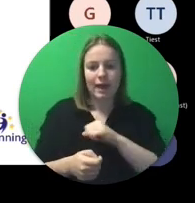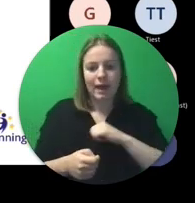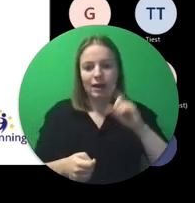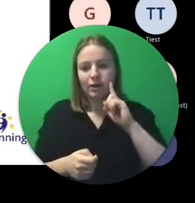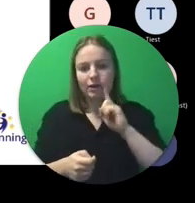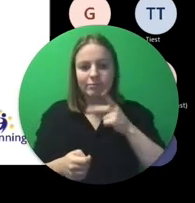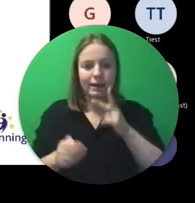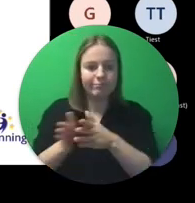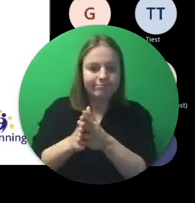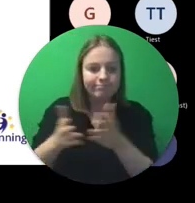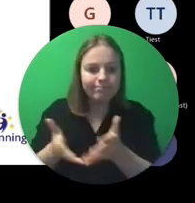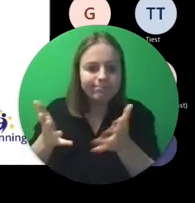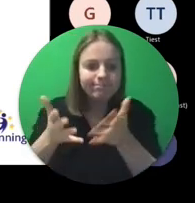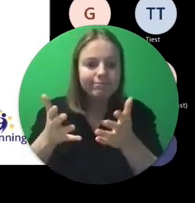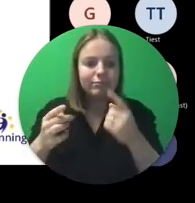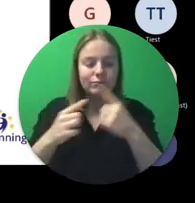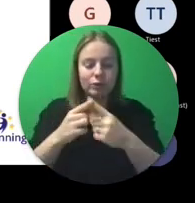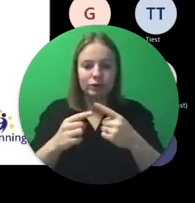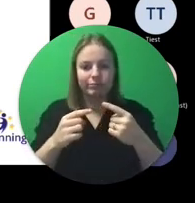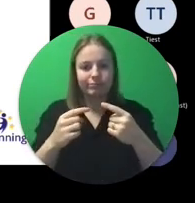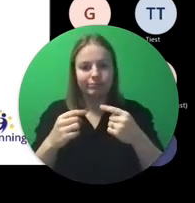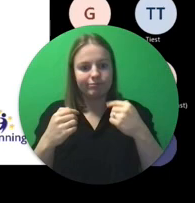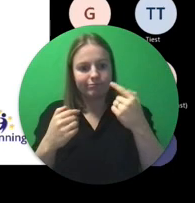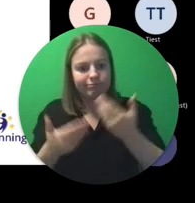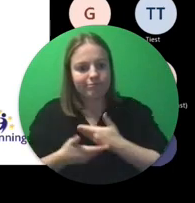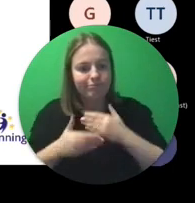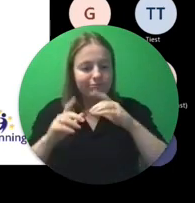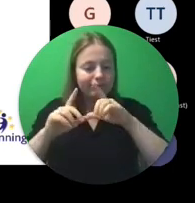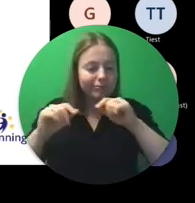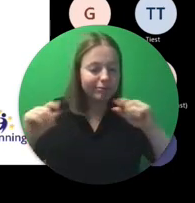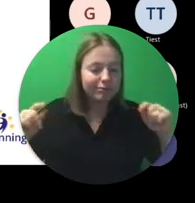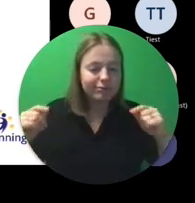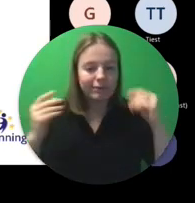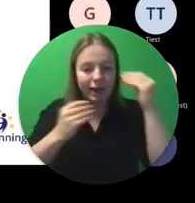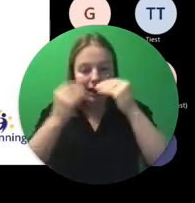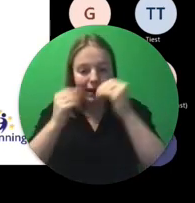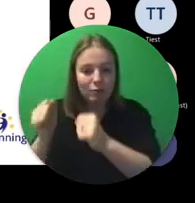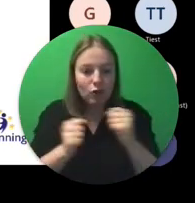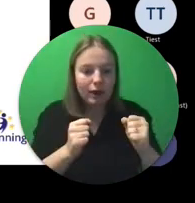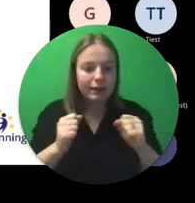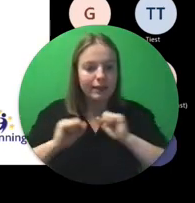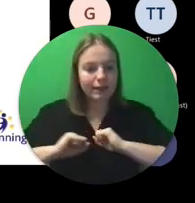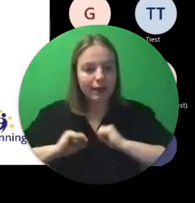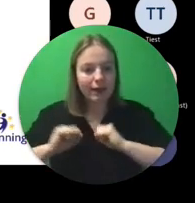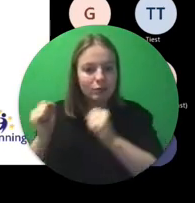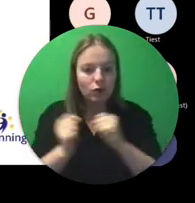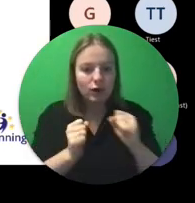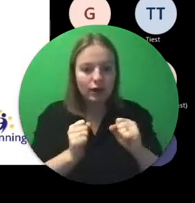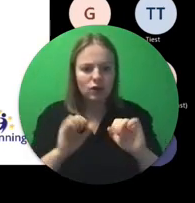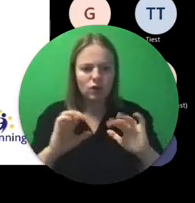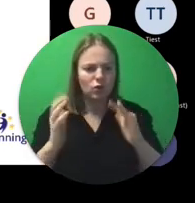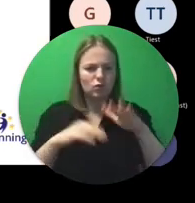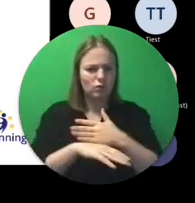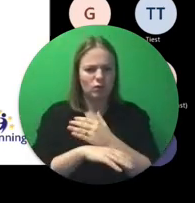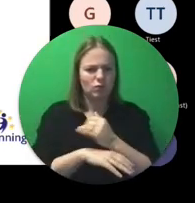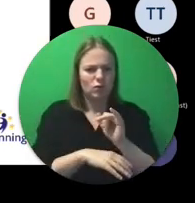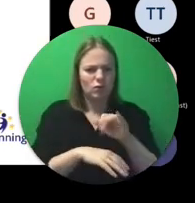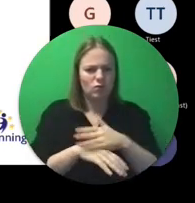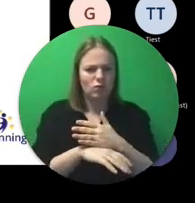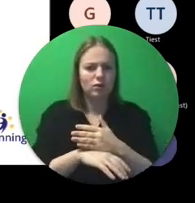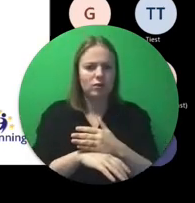of a wide range of various training and professional development opportunities, all you have to do is go to e-twinning.net,